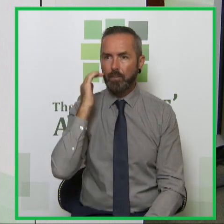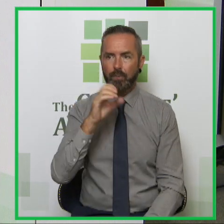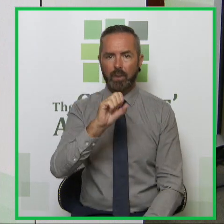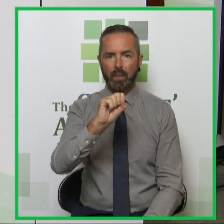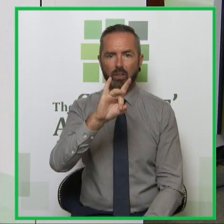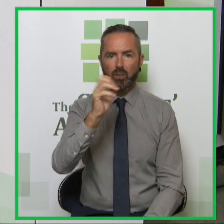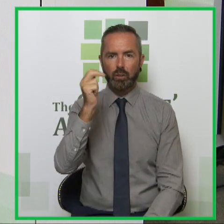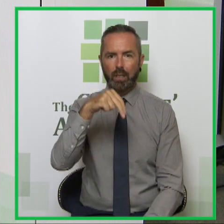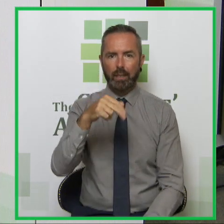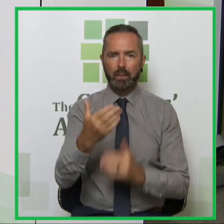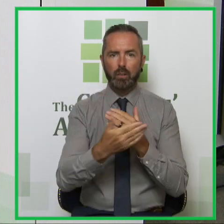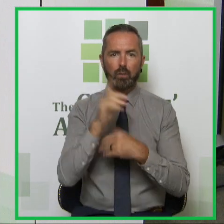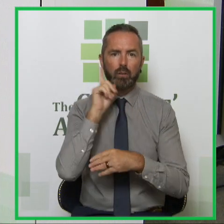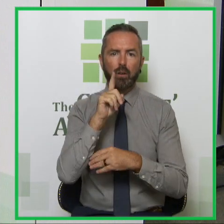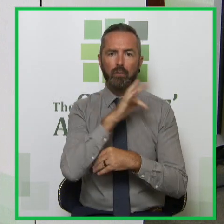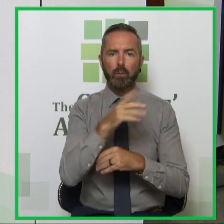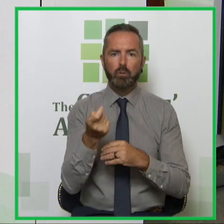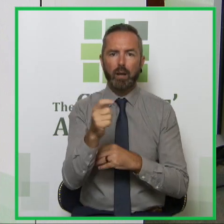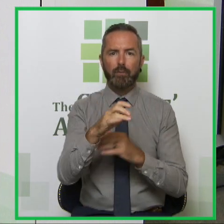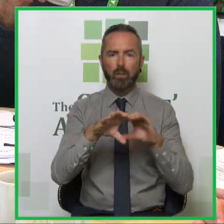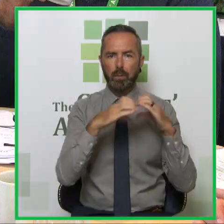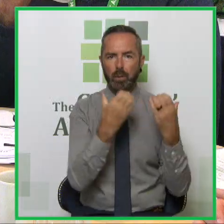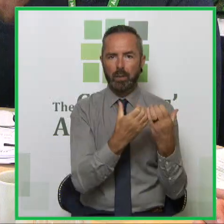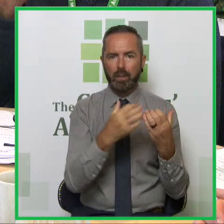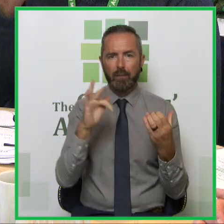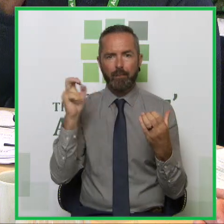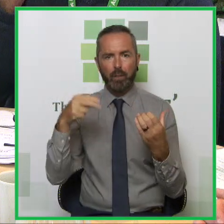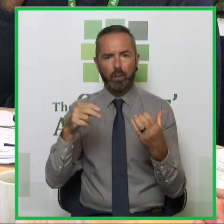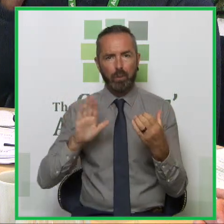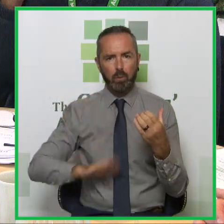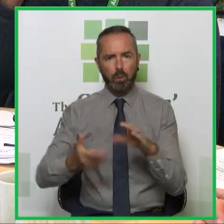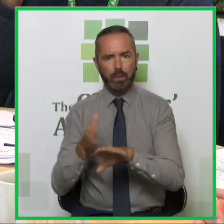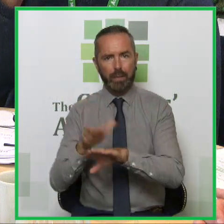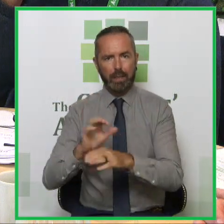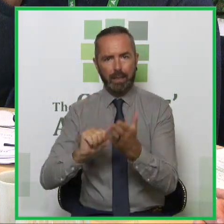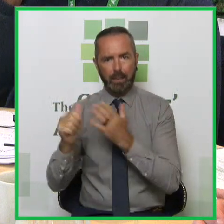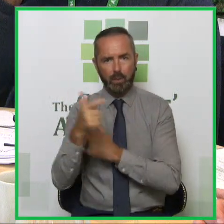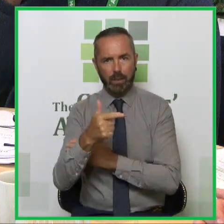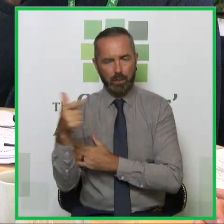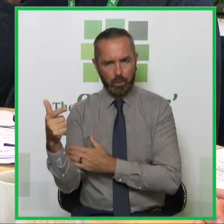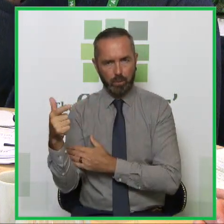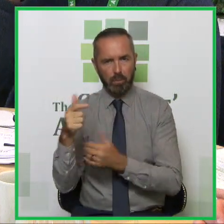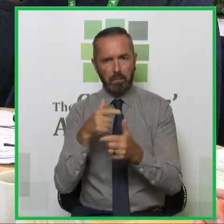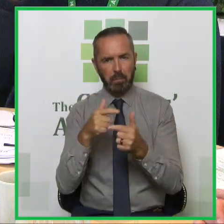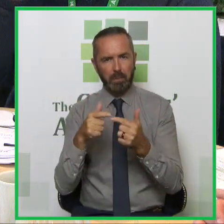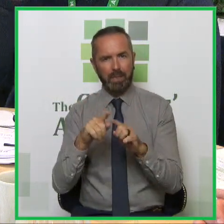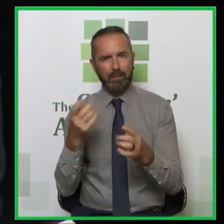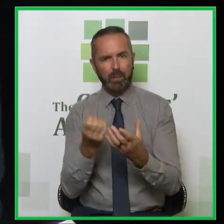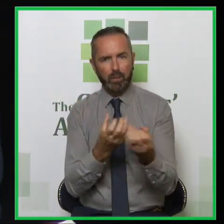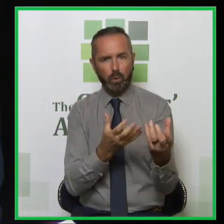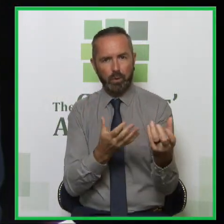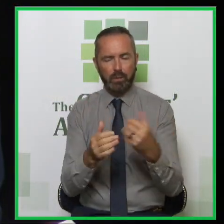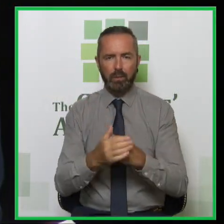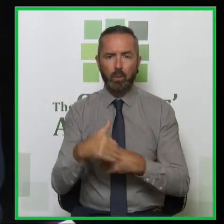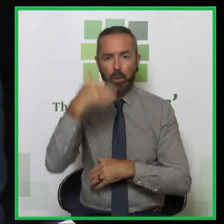a young girl from the travelling community, Fionn, whose mother died at age 22. We know now that